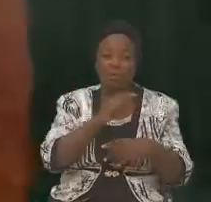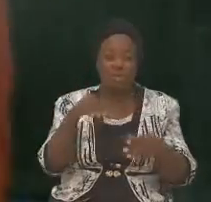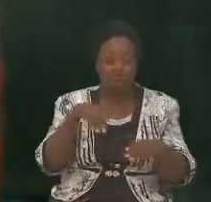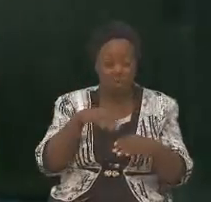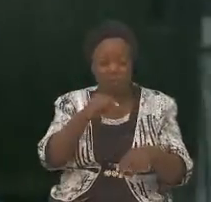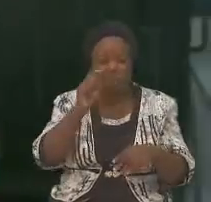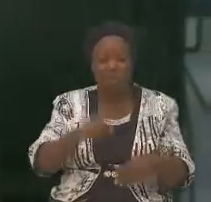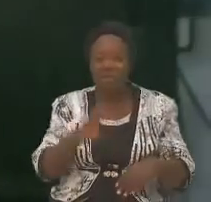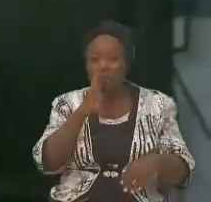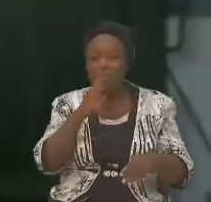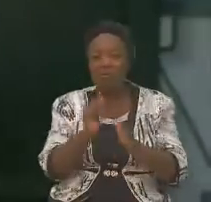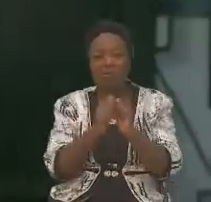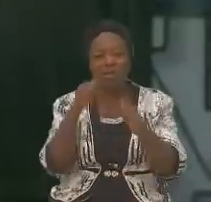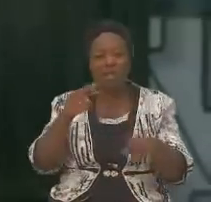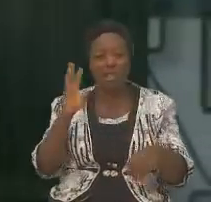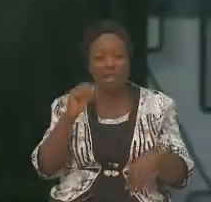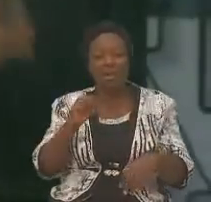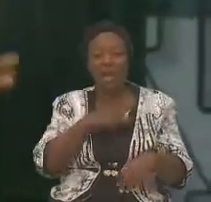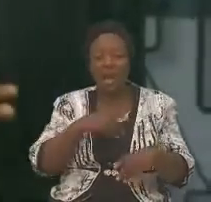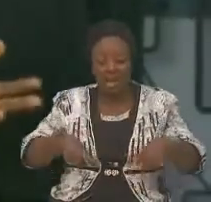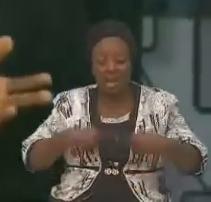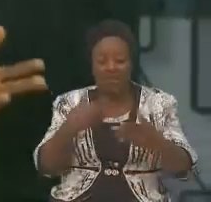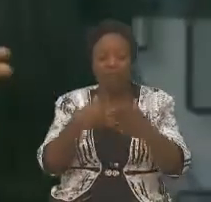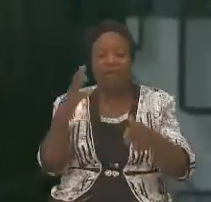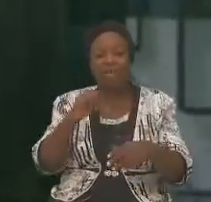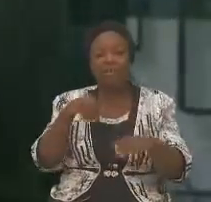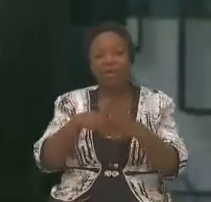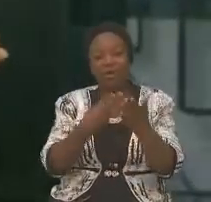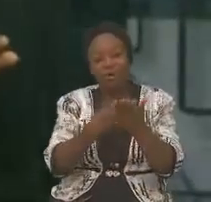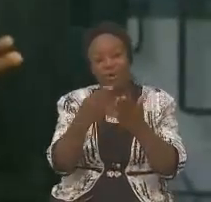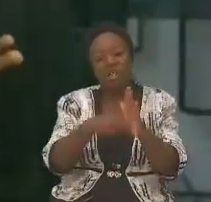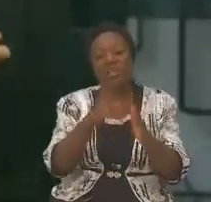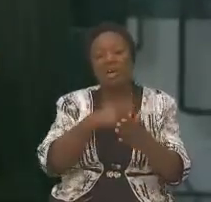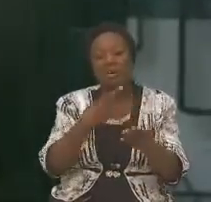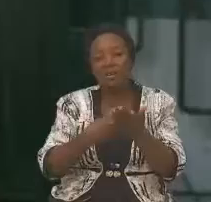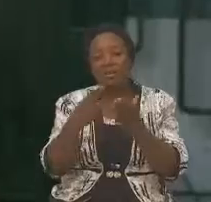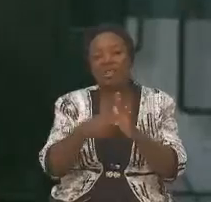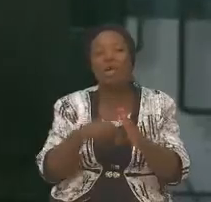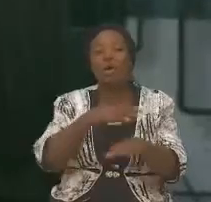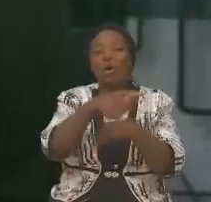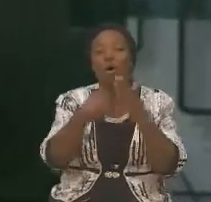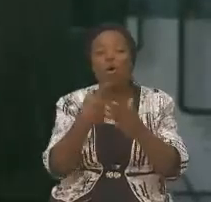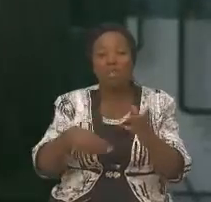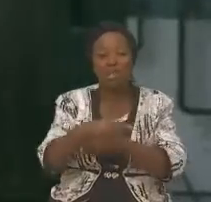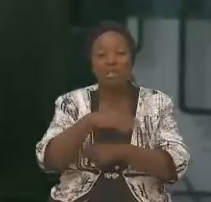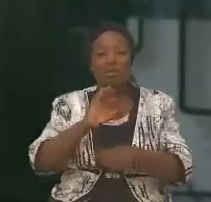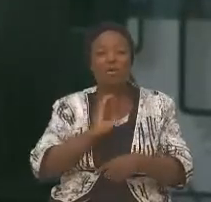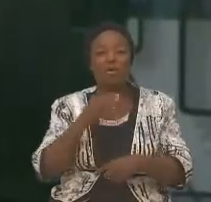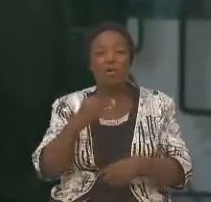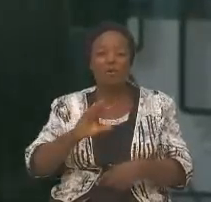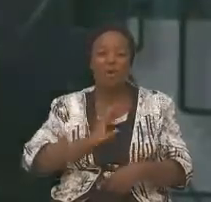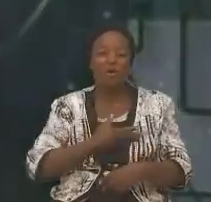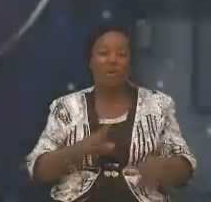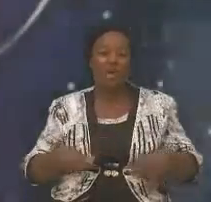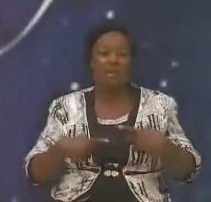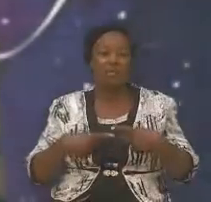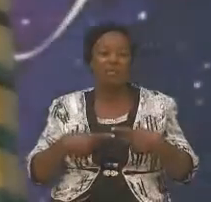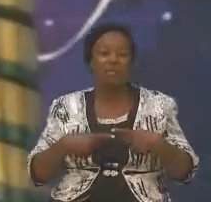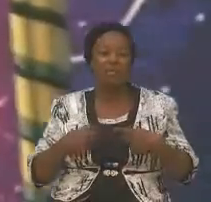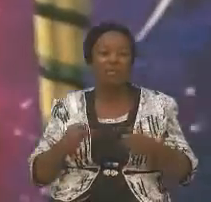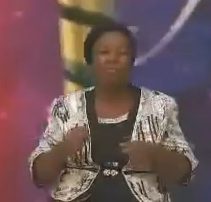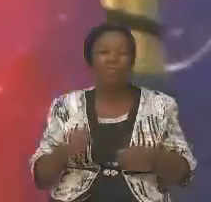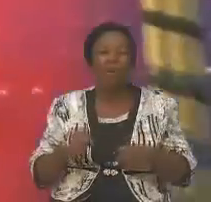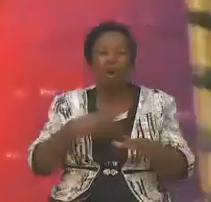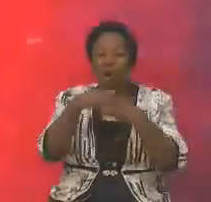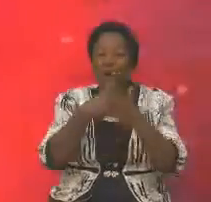us to serve him in holiness and righteousness all the days of our lives. All the days of my